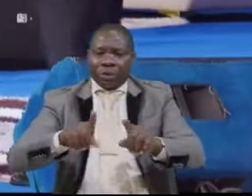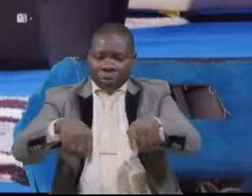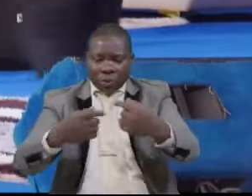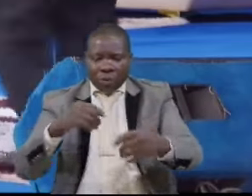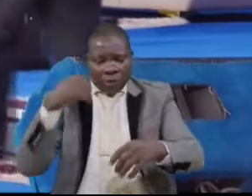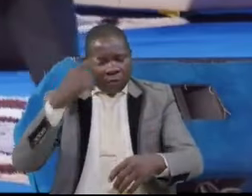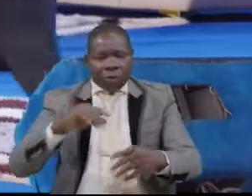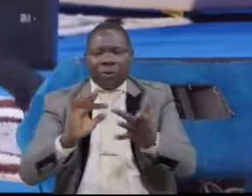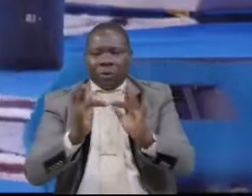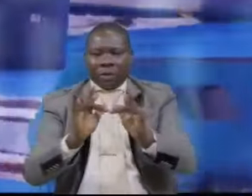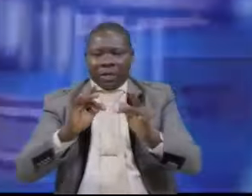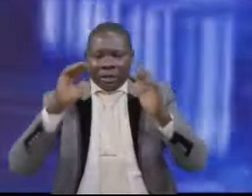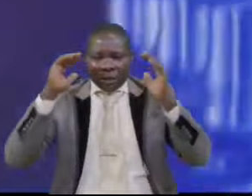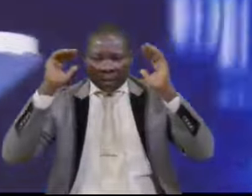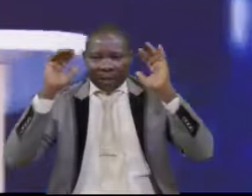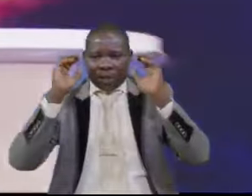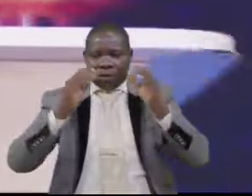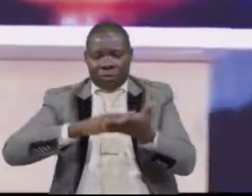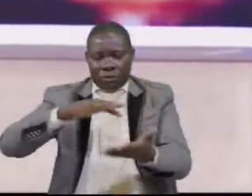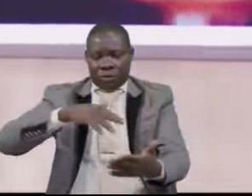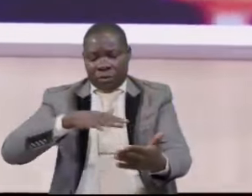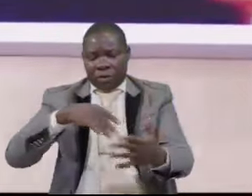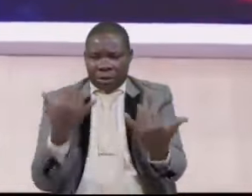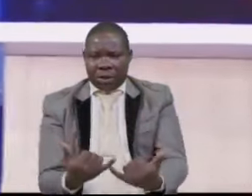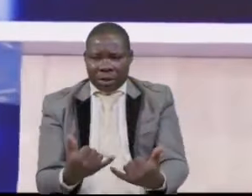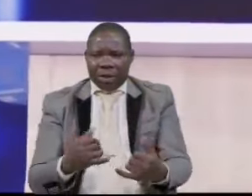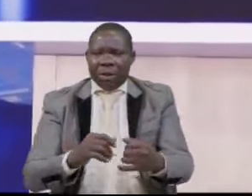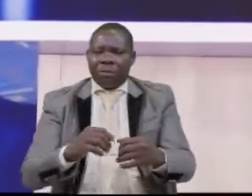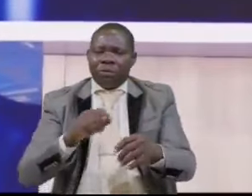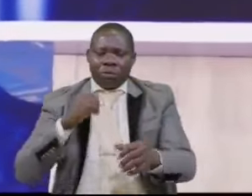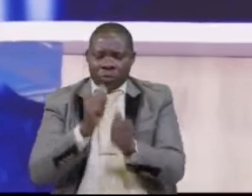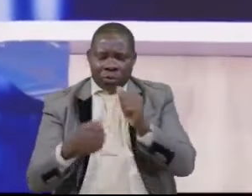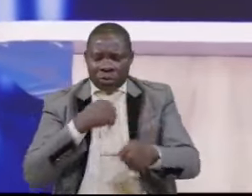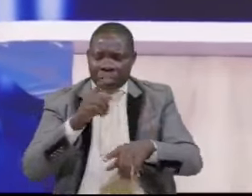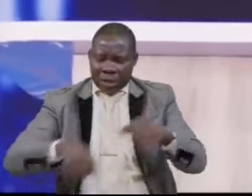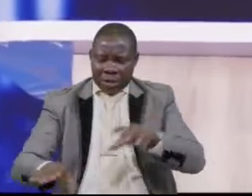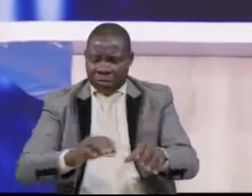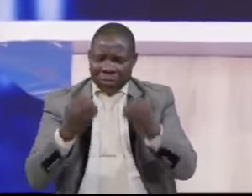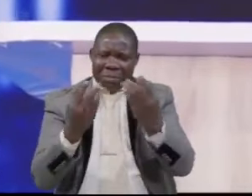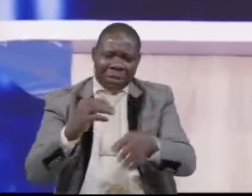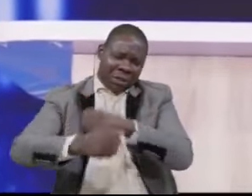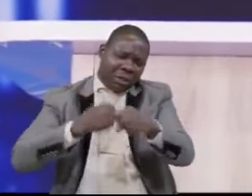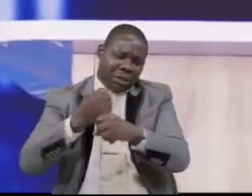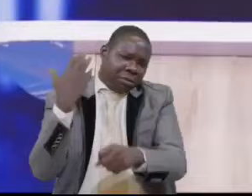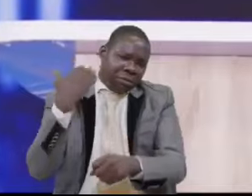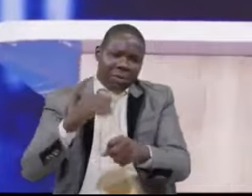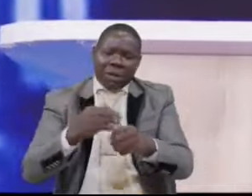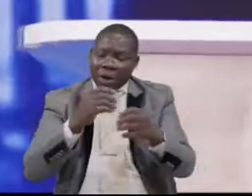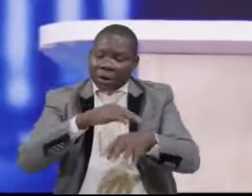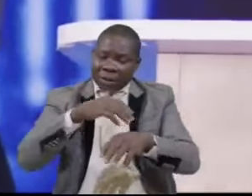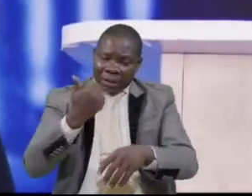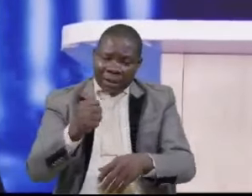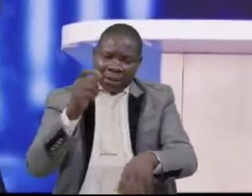ago, but now we're 10 times better. And so we come today, and I want to set your thinking. What